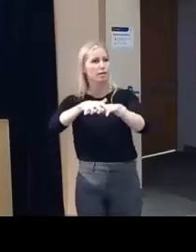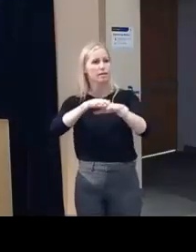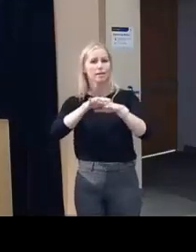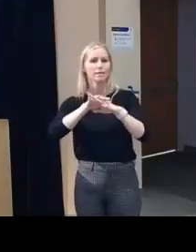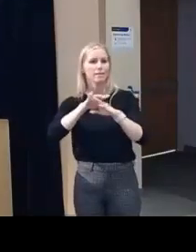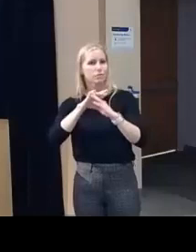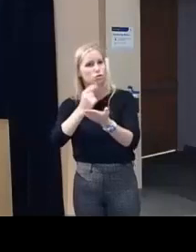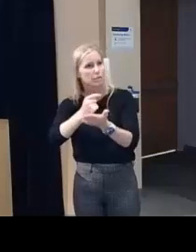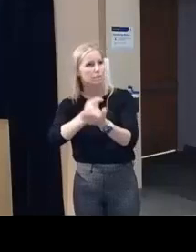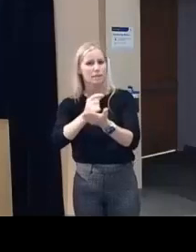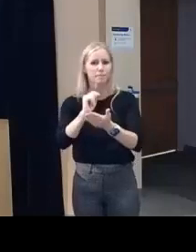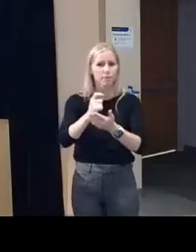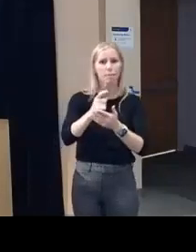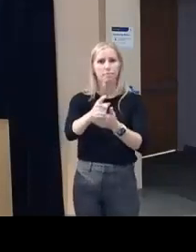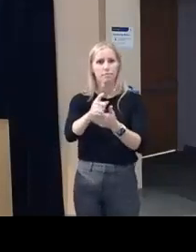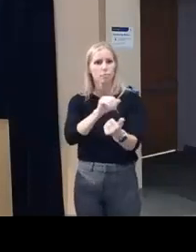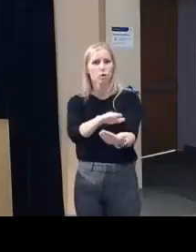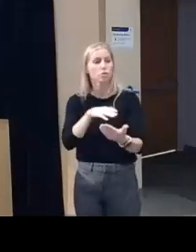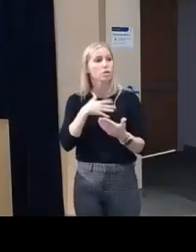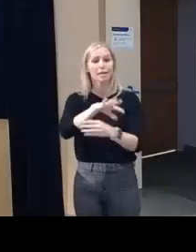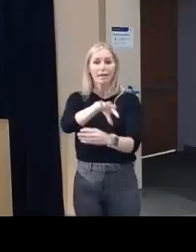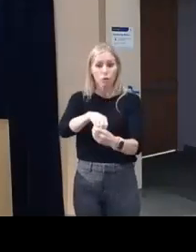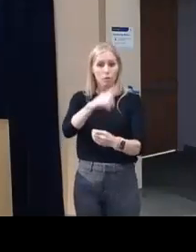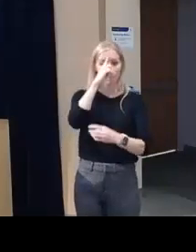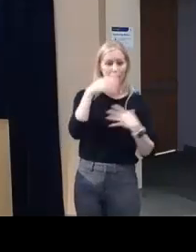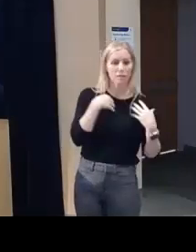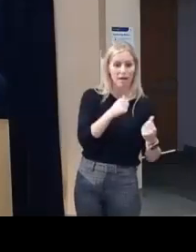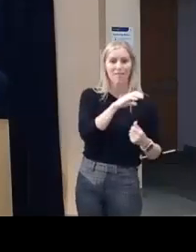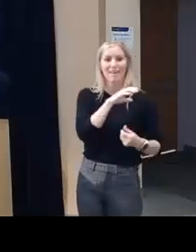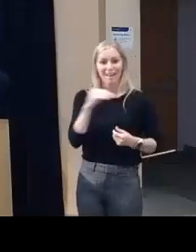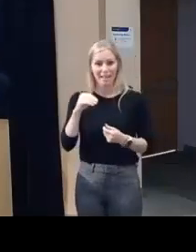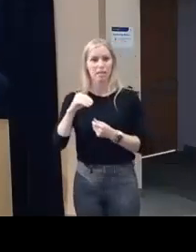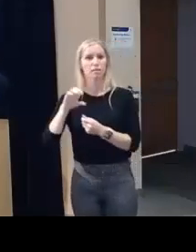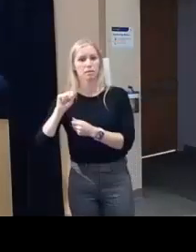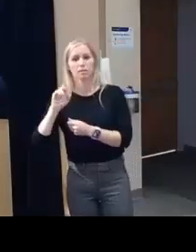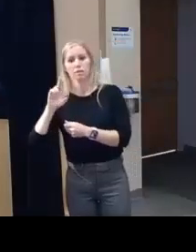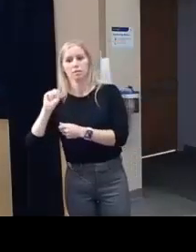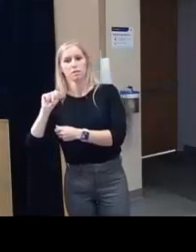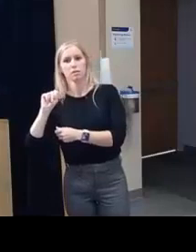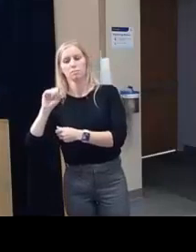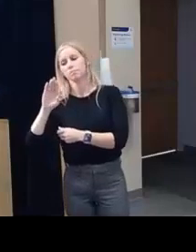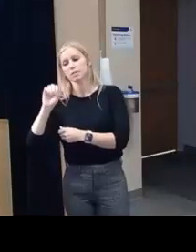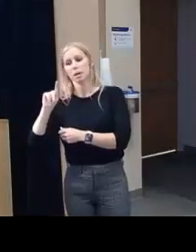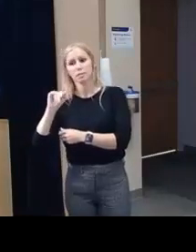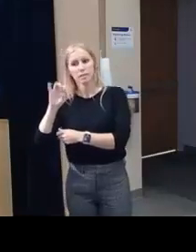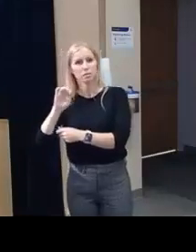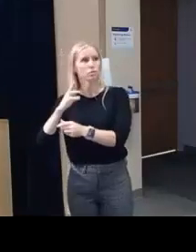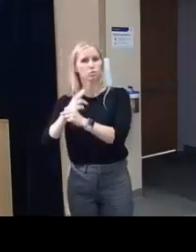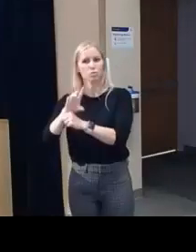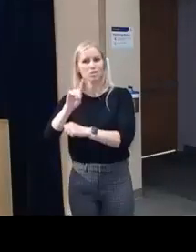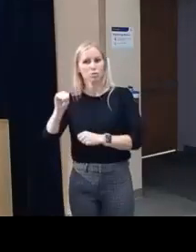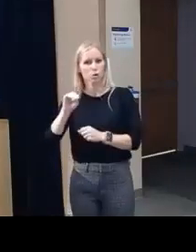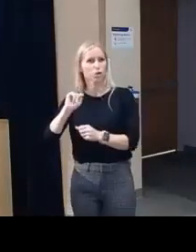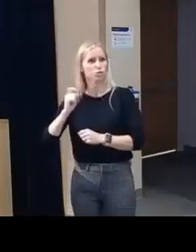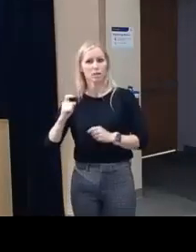treatment approach. It is to include mental health and substance use disorder treatment together, so that we're breaking